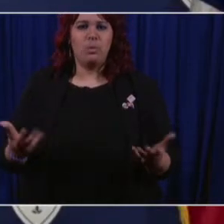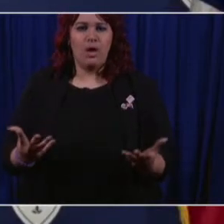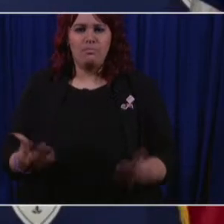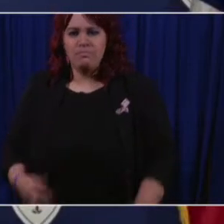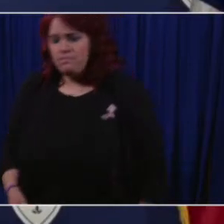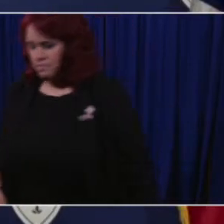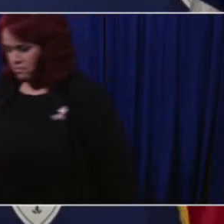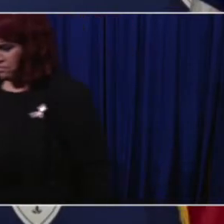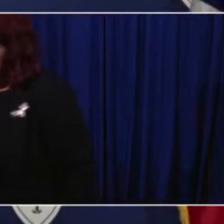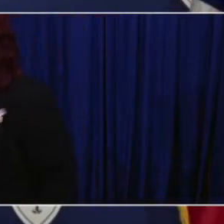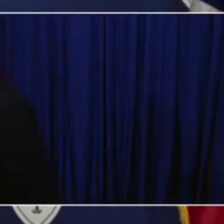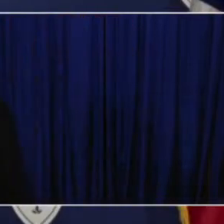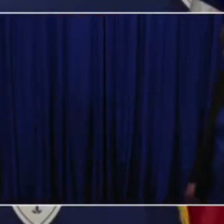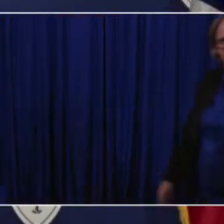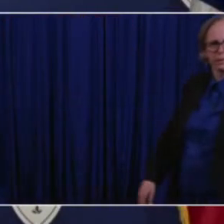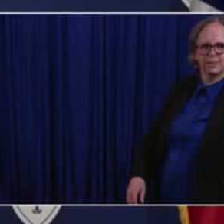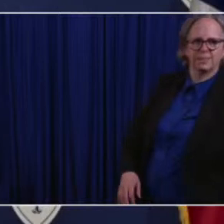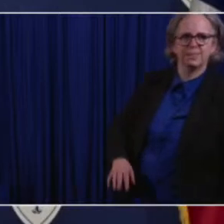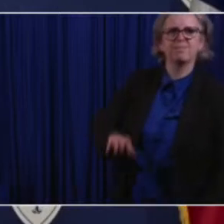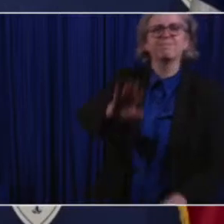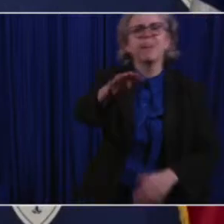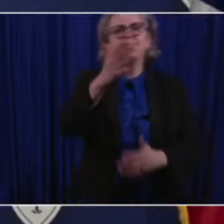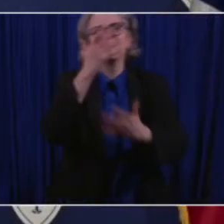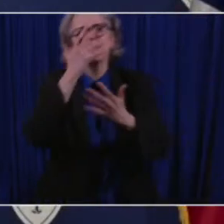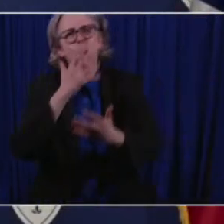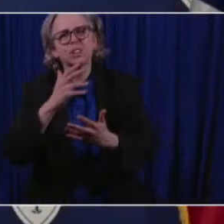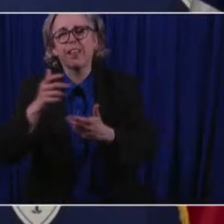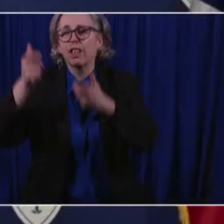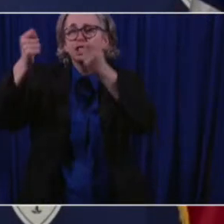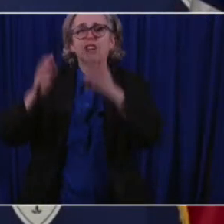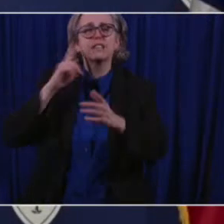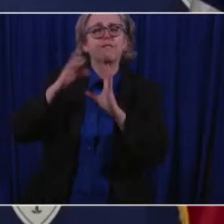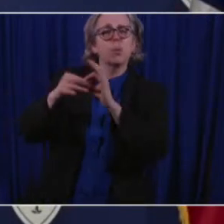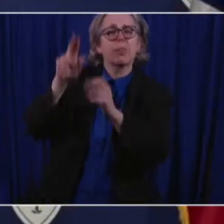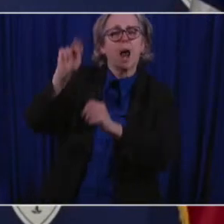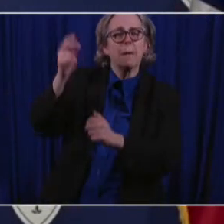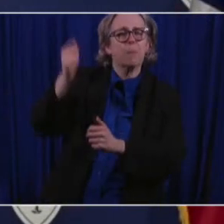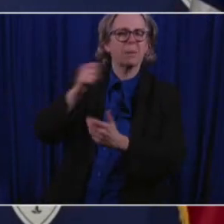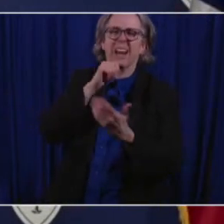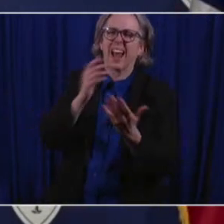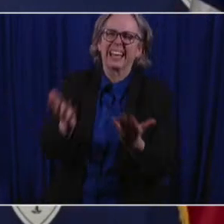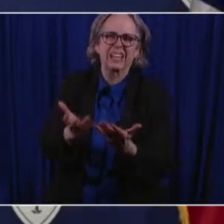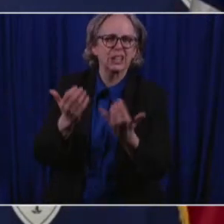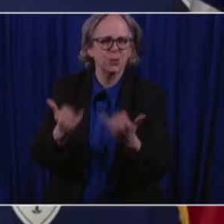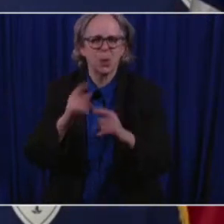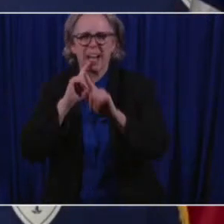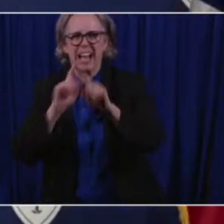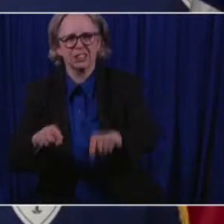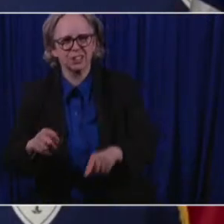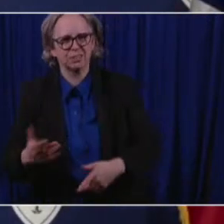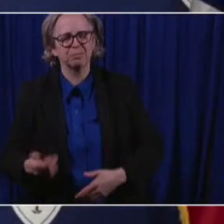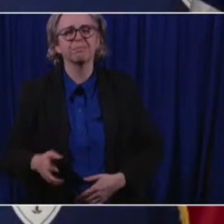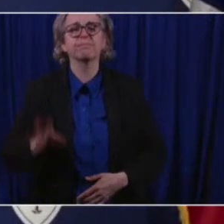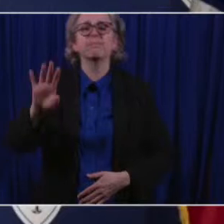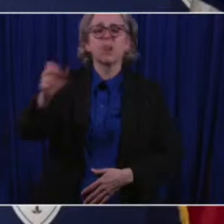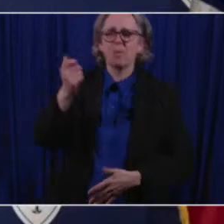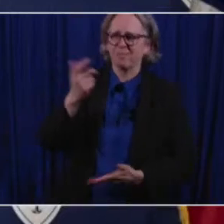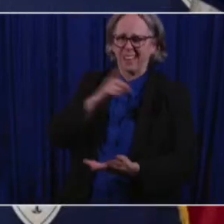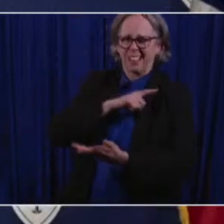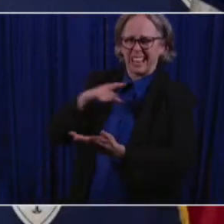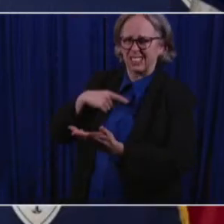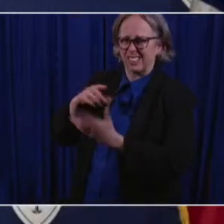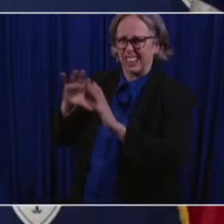testified today in the state legislature. So I'm going to pass to the man who's dealing with that every single